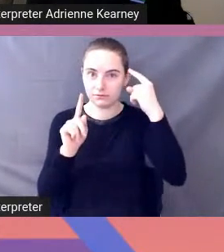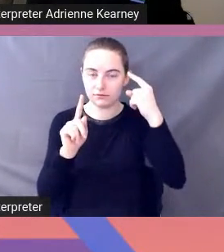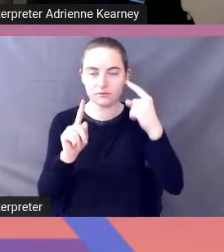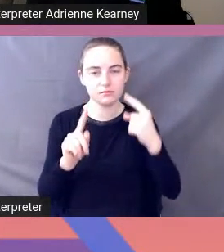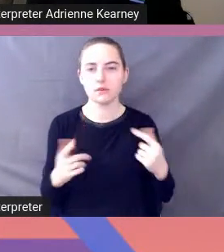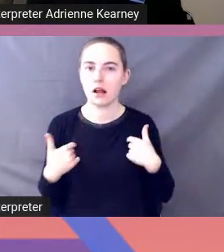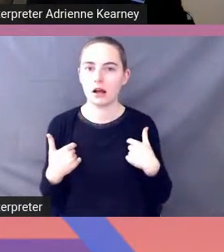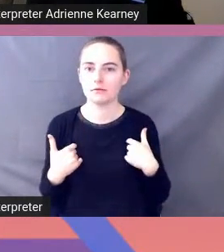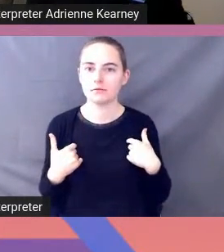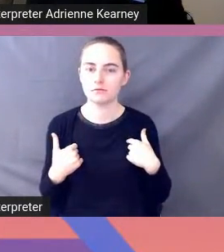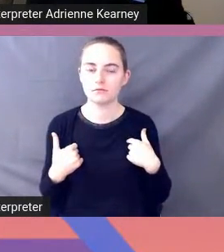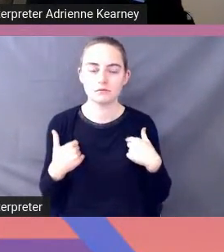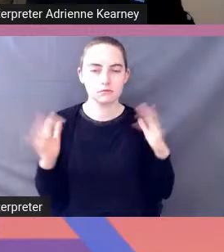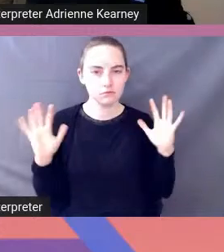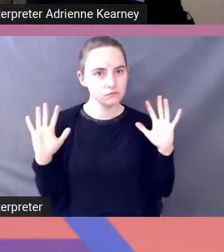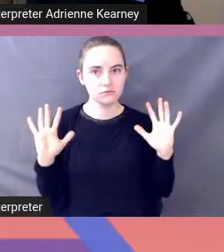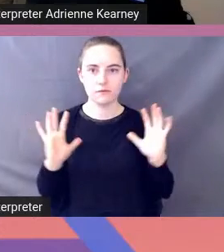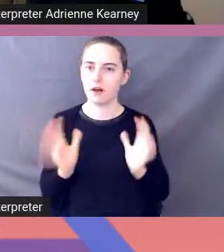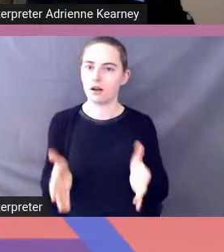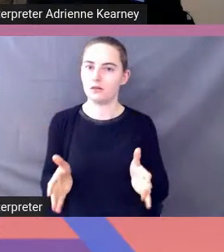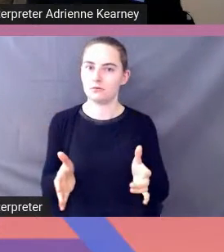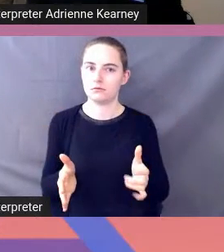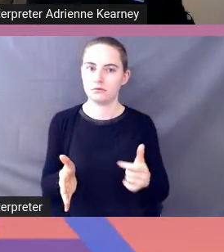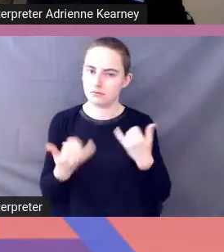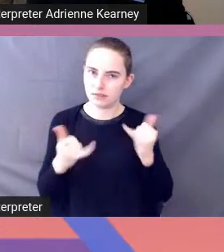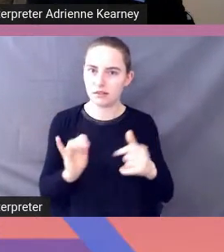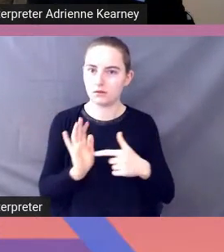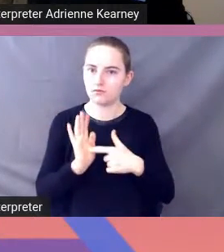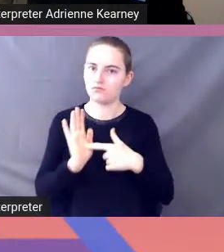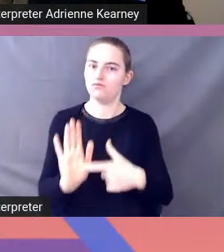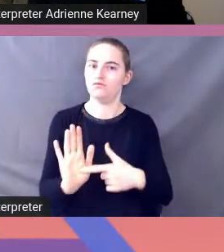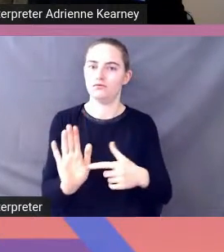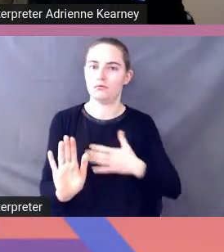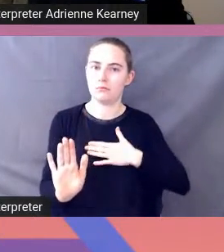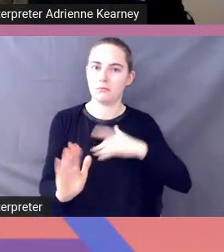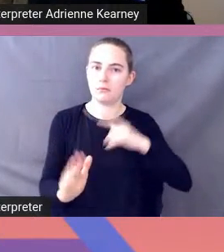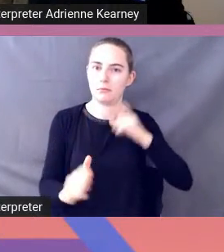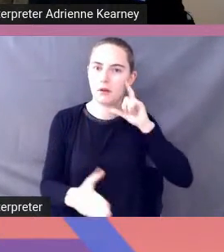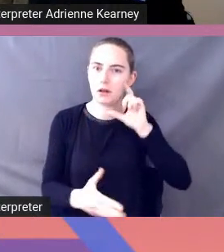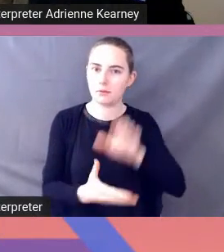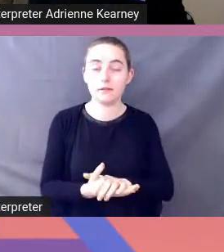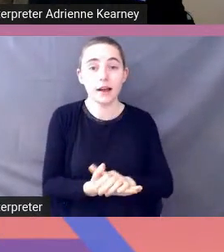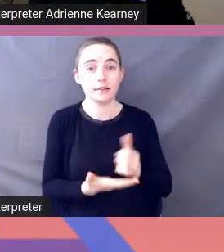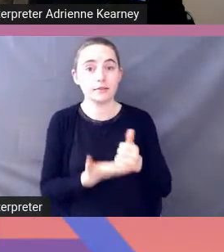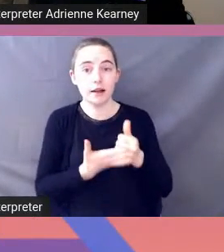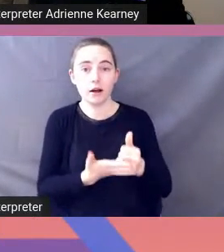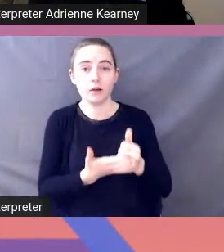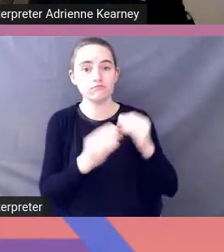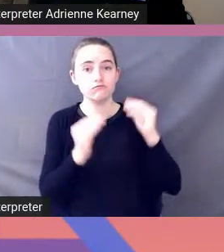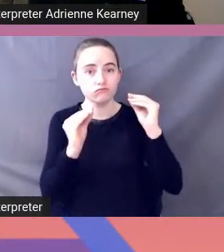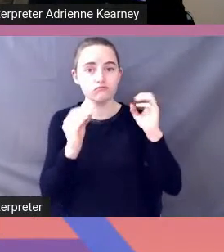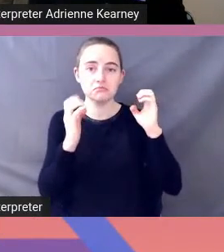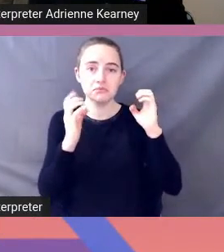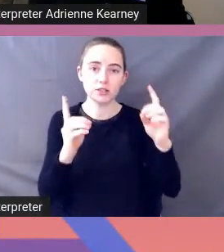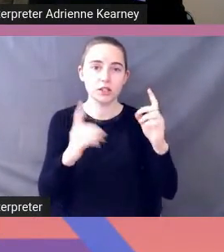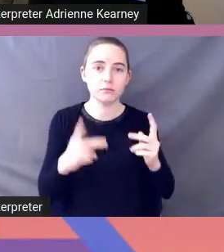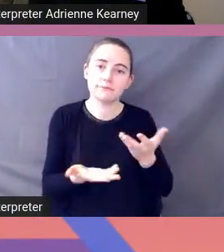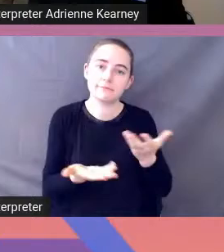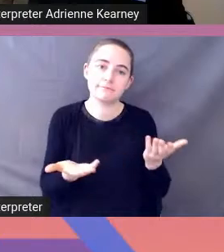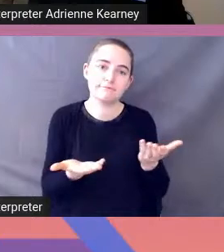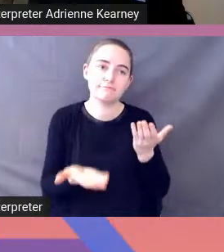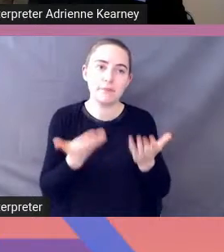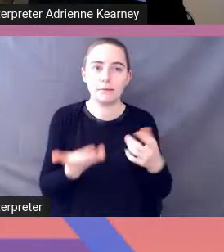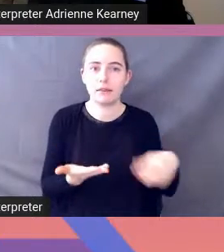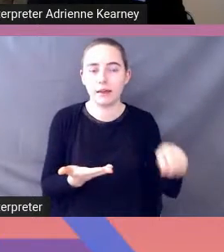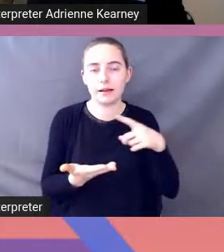in, and just help people, educate them, because sometimes maybe they just don't understand. That's just my opinion.